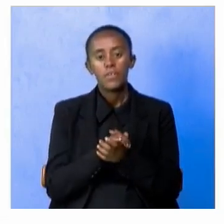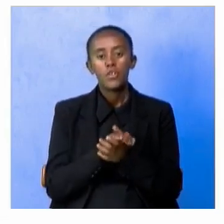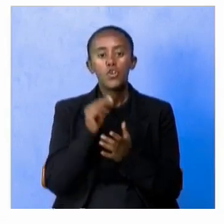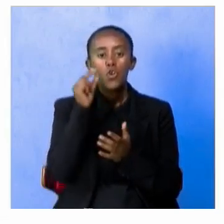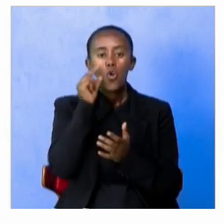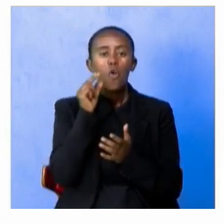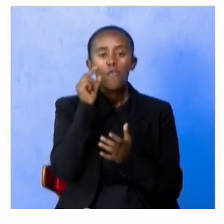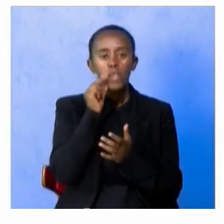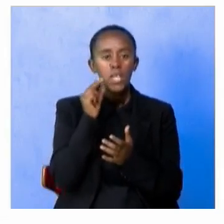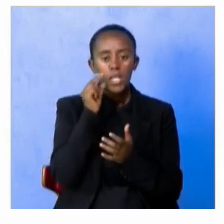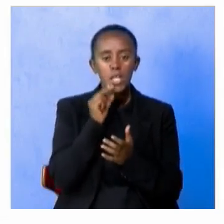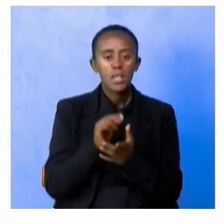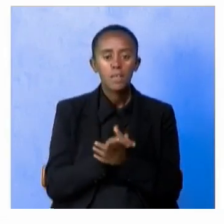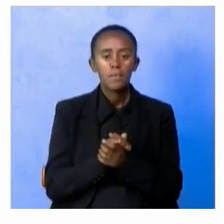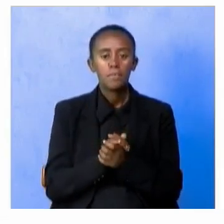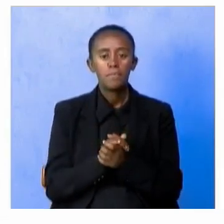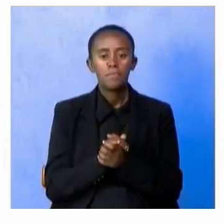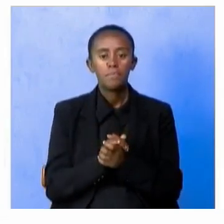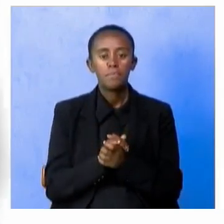coffee.